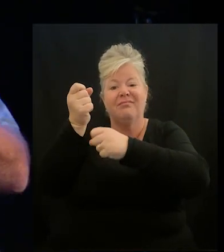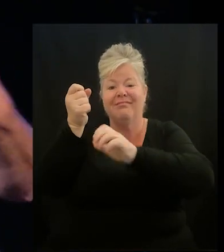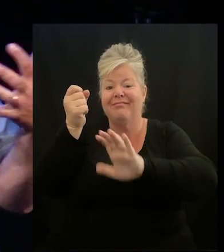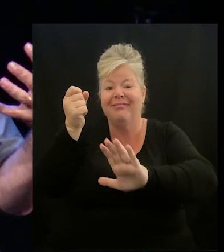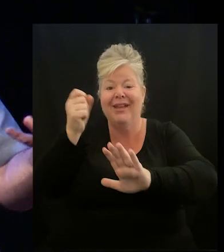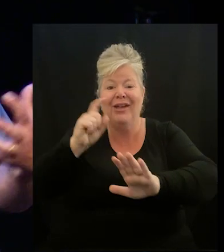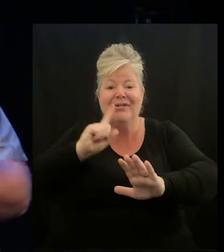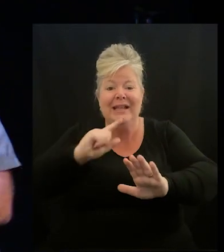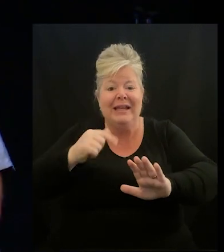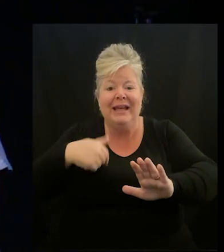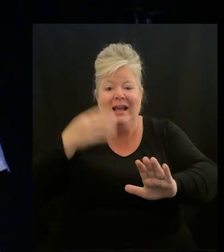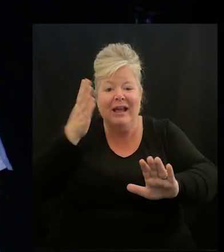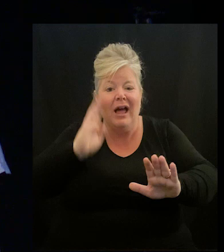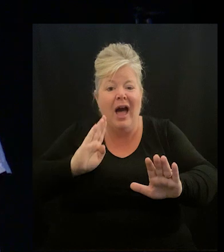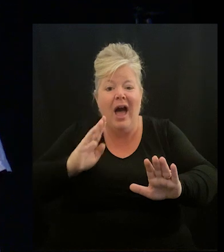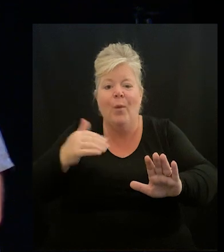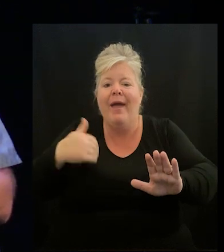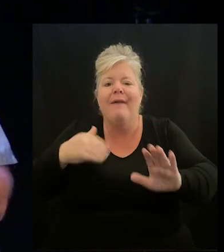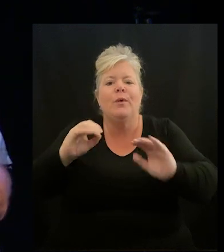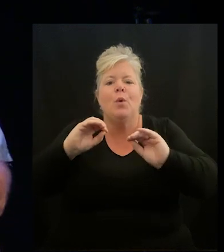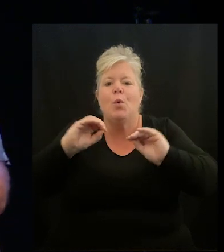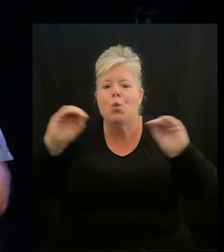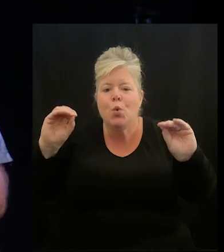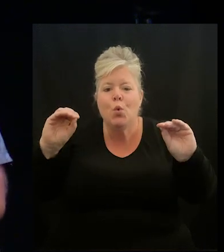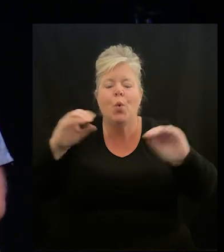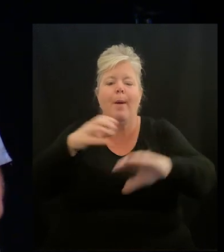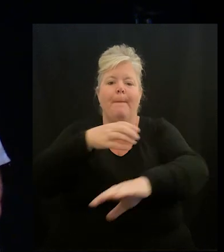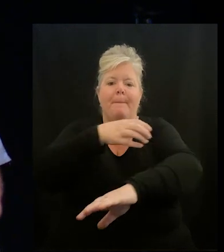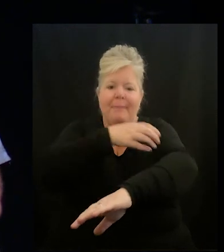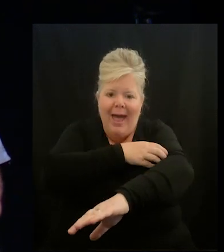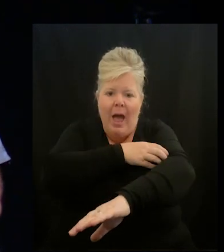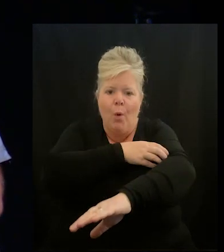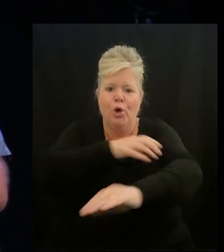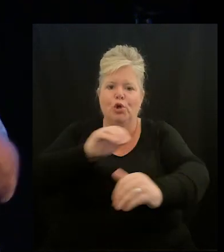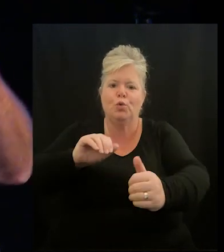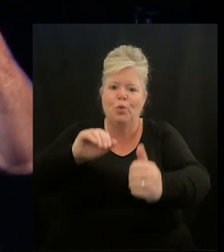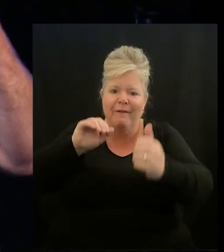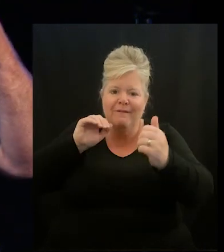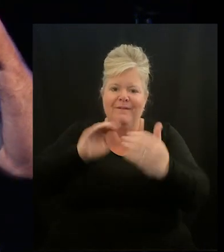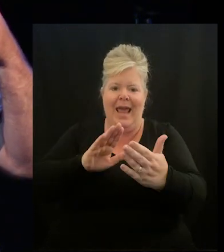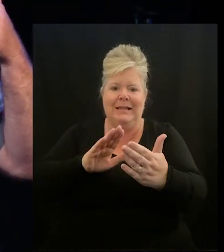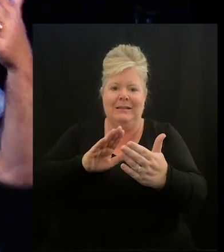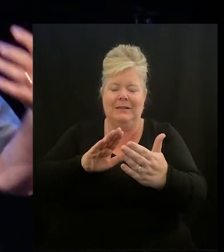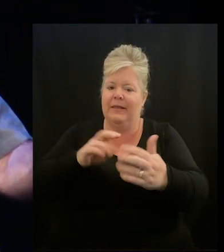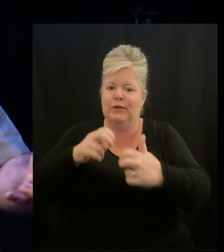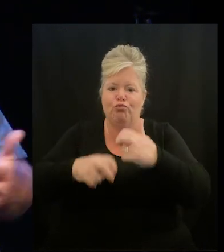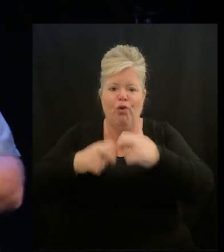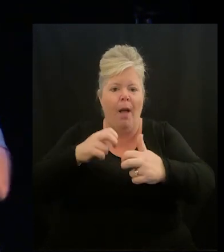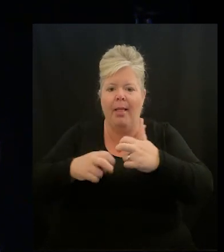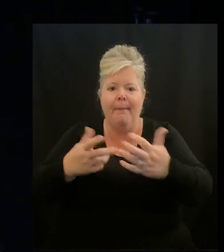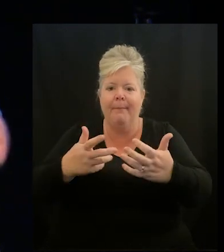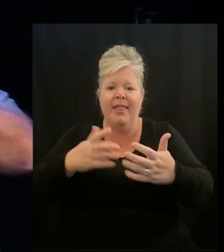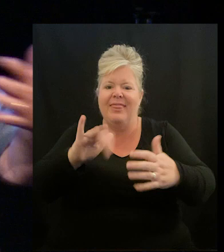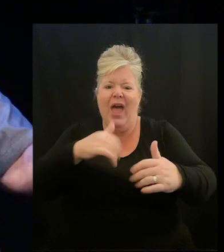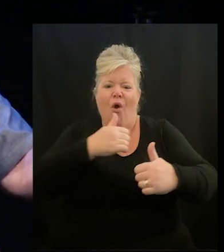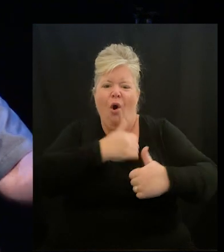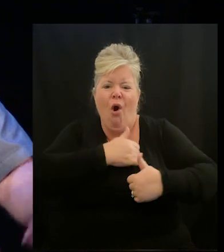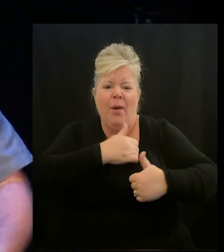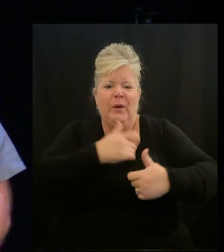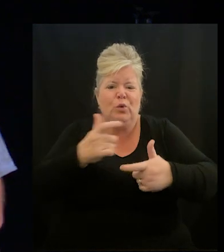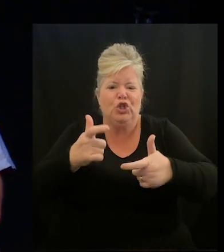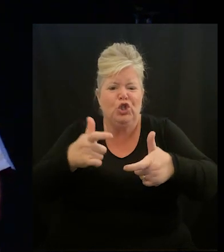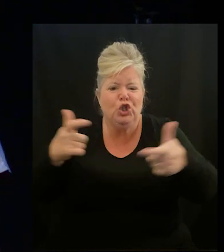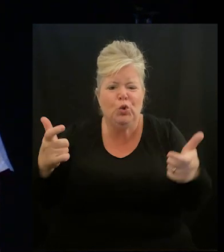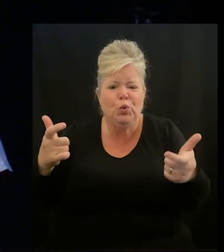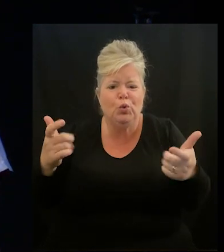God, we have no power to face this problem. This army is too big. It's happening too